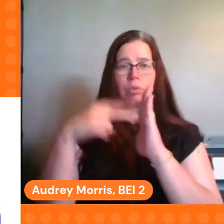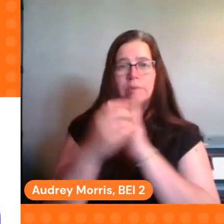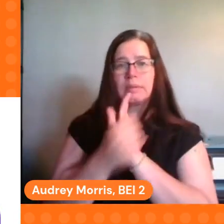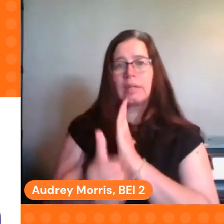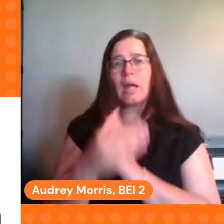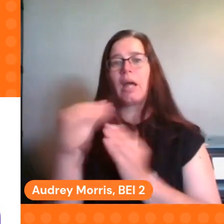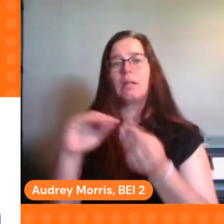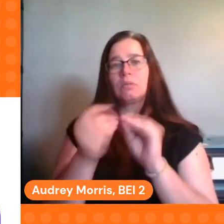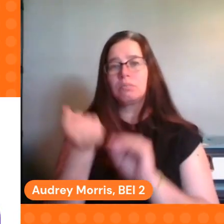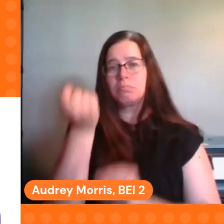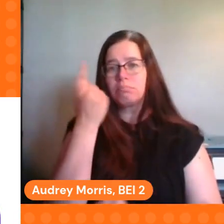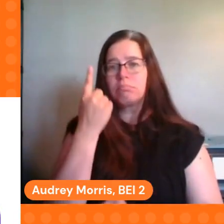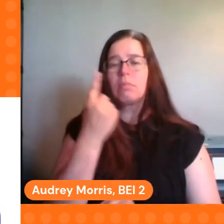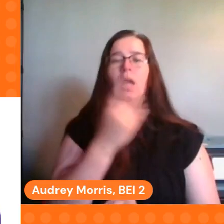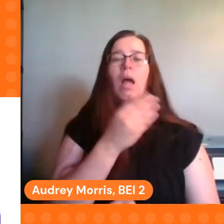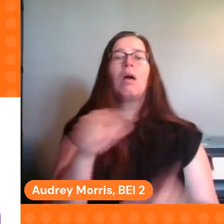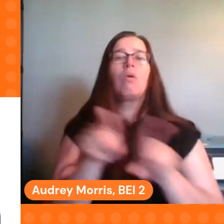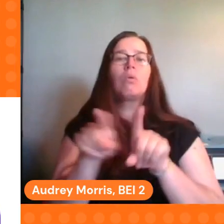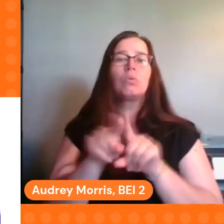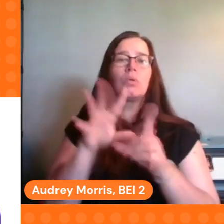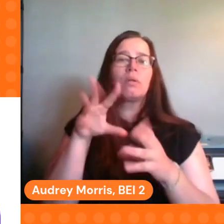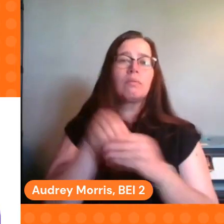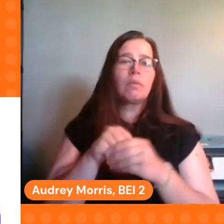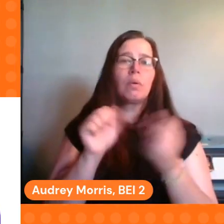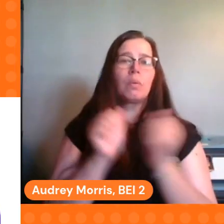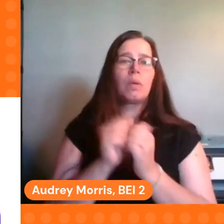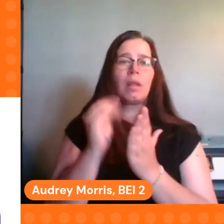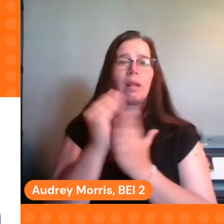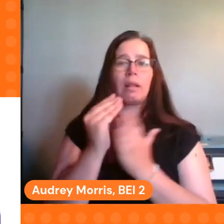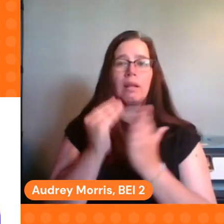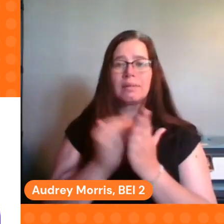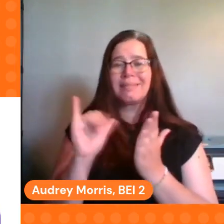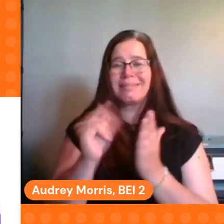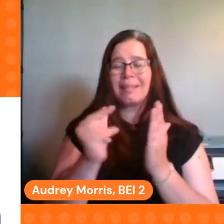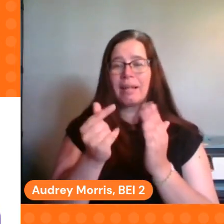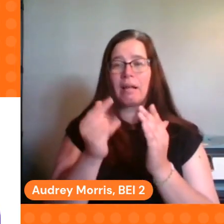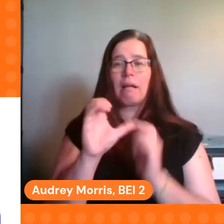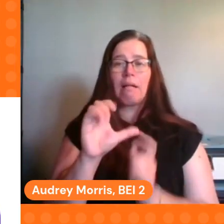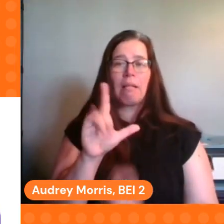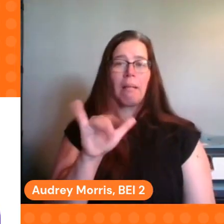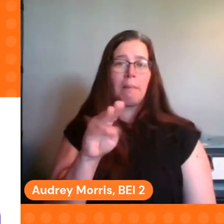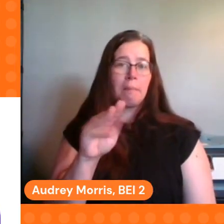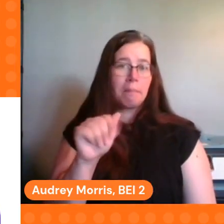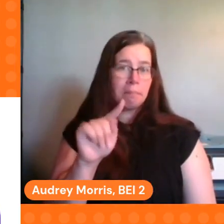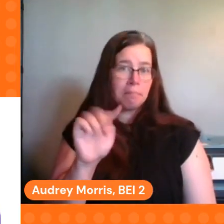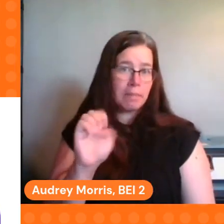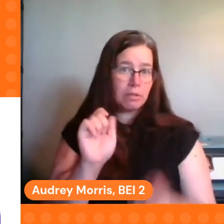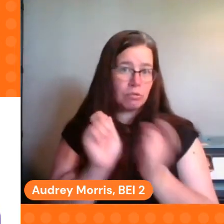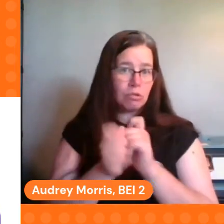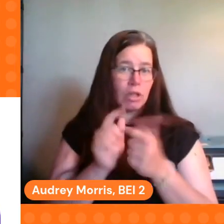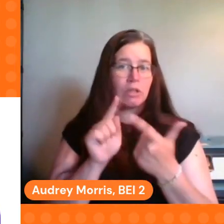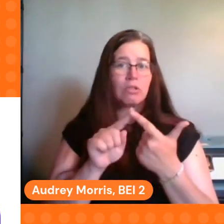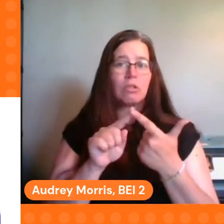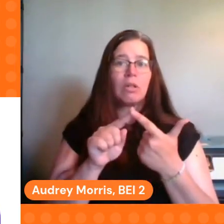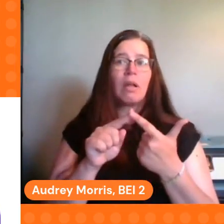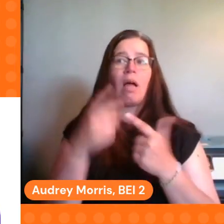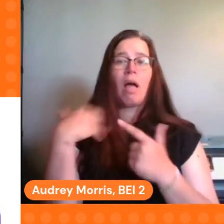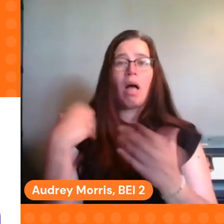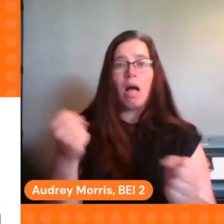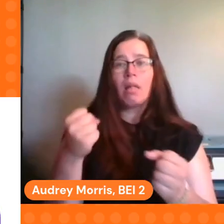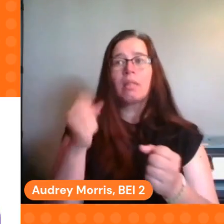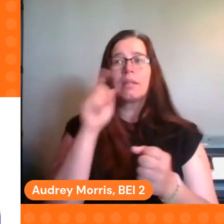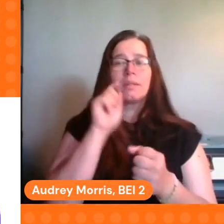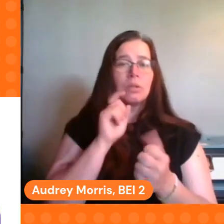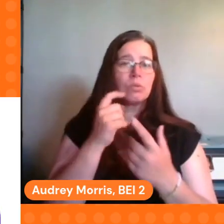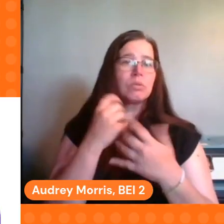and also to participate in learning units such as climate change, mental health, children's rights, and sexual reproductive health rights.